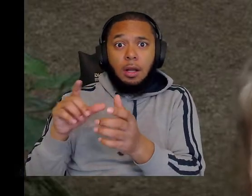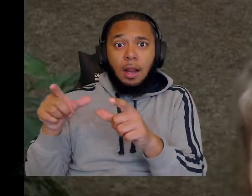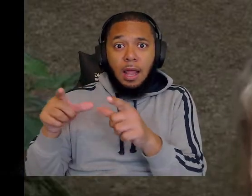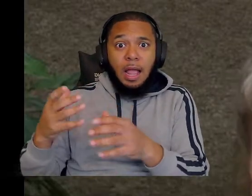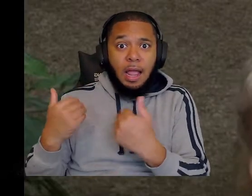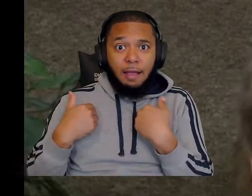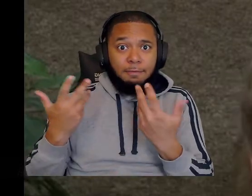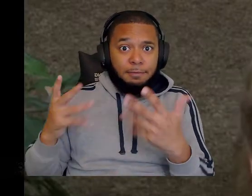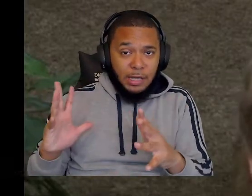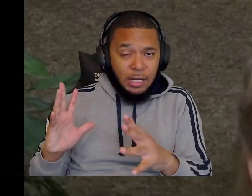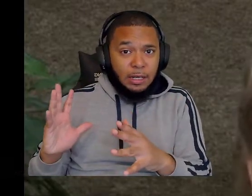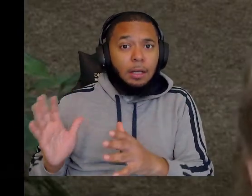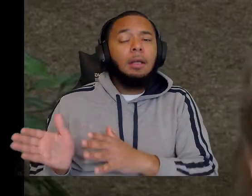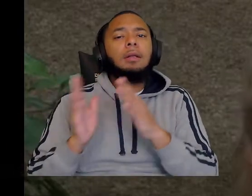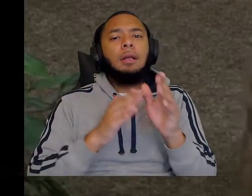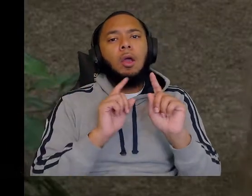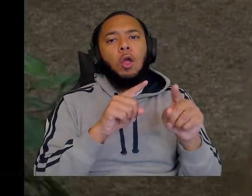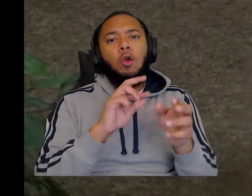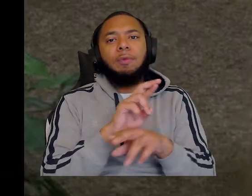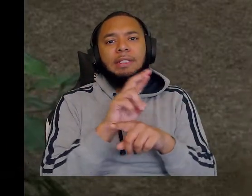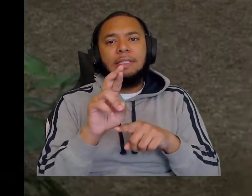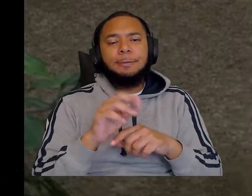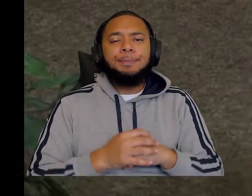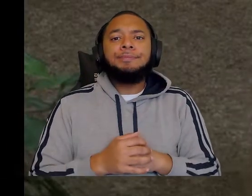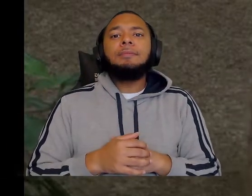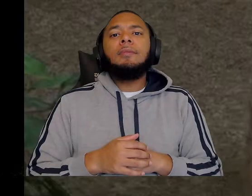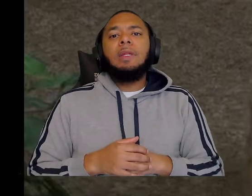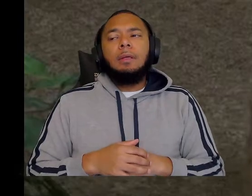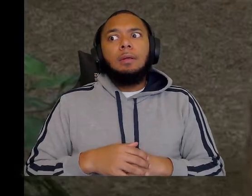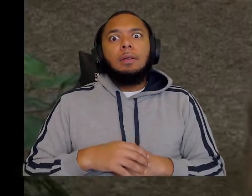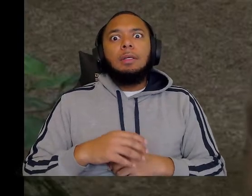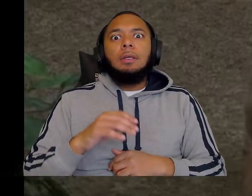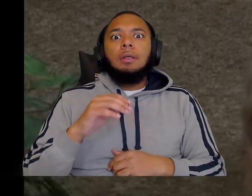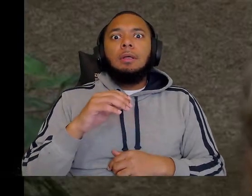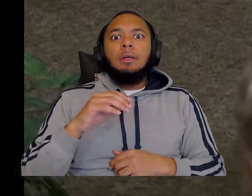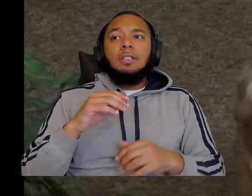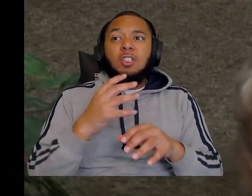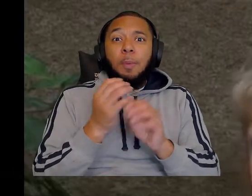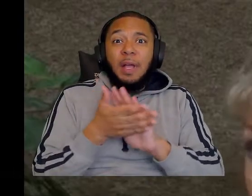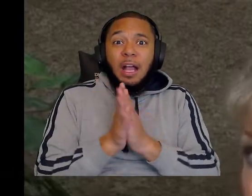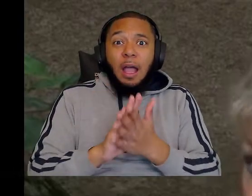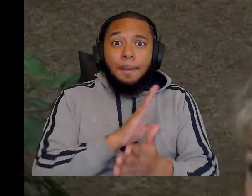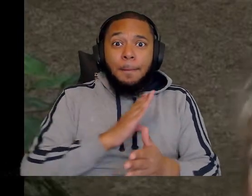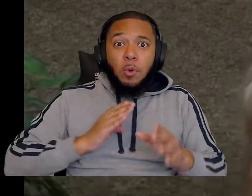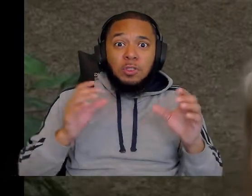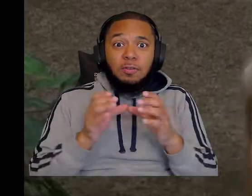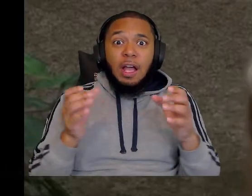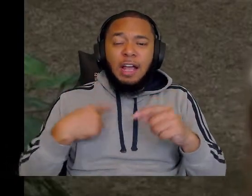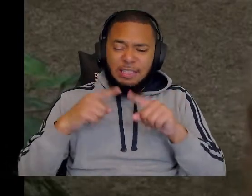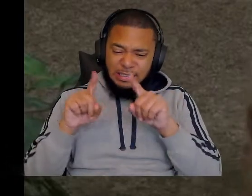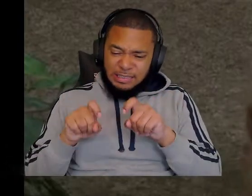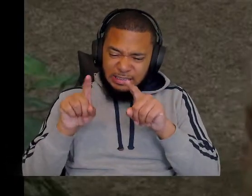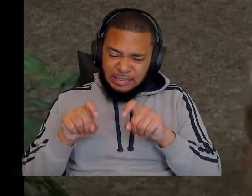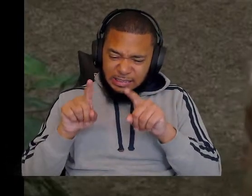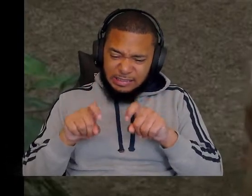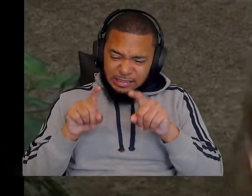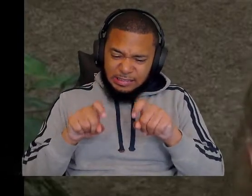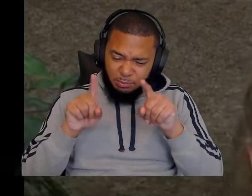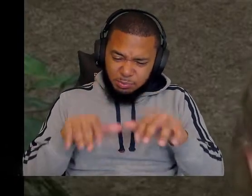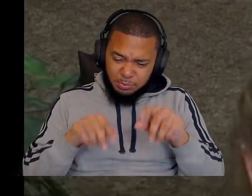Oftentimes, if they wish to be board certified, they have to go through rigorous testing. They have to go through continuing